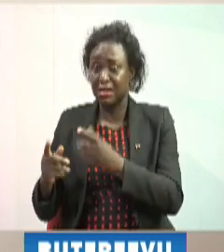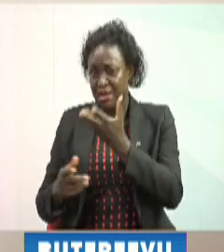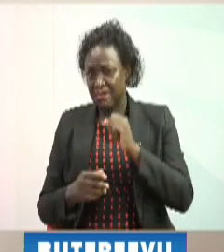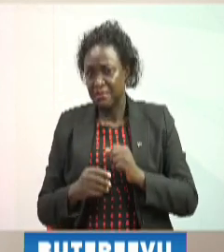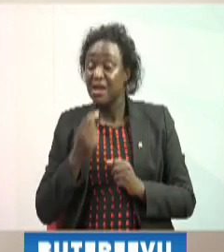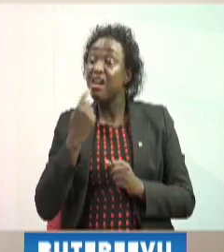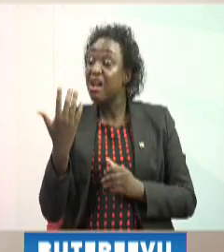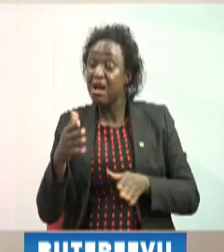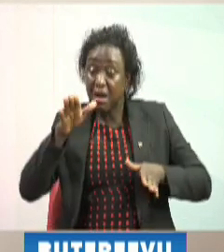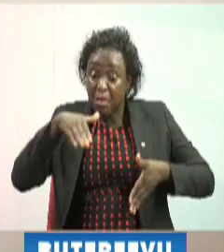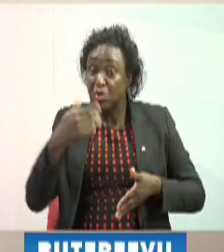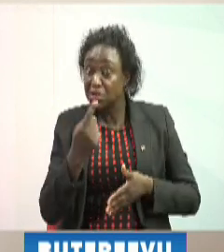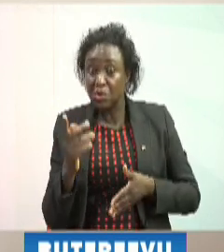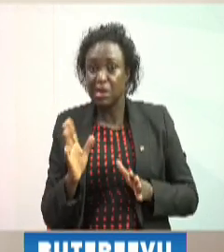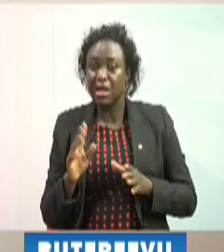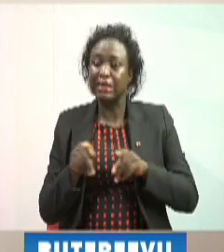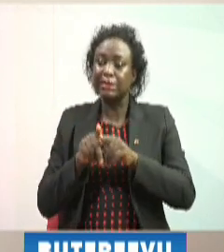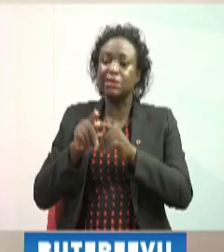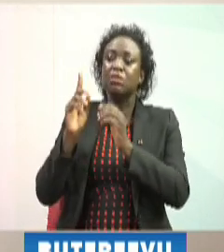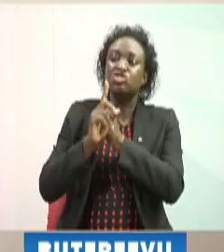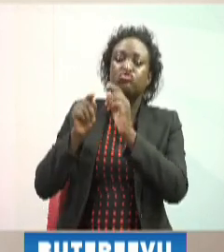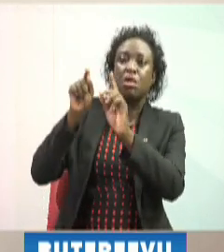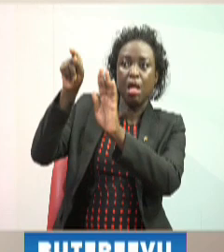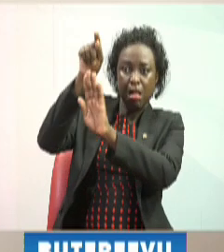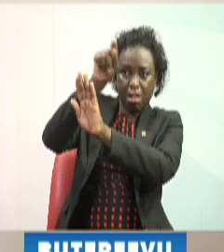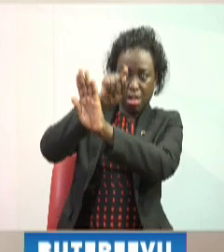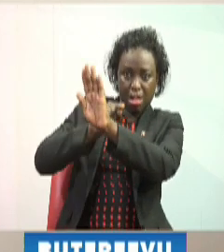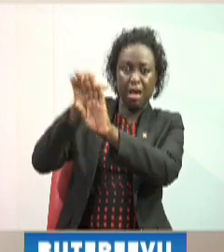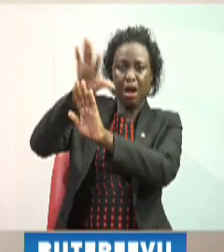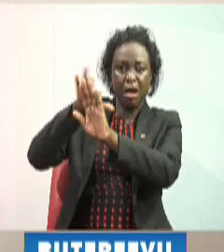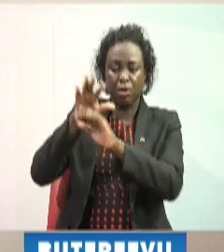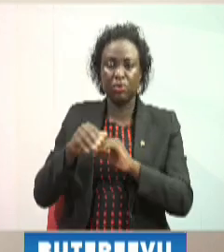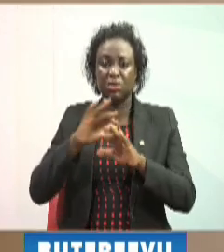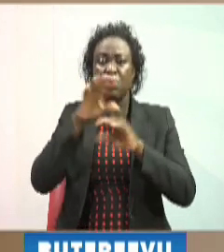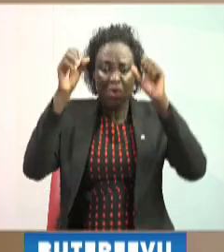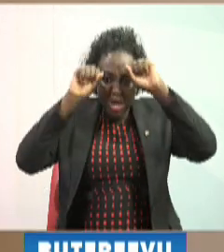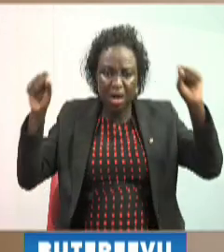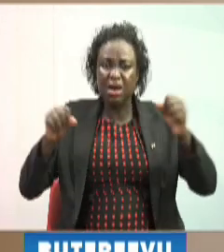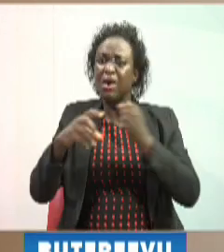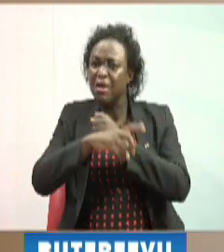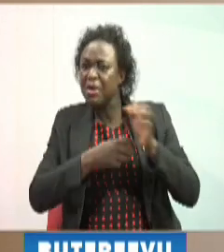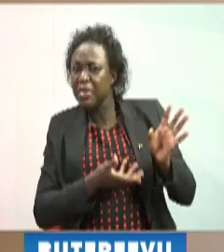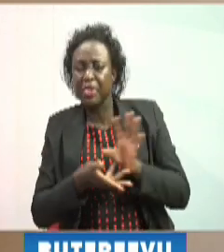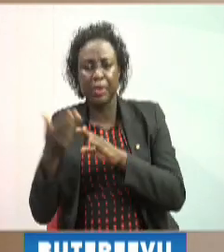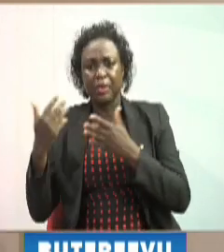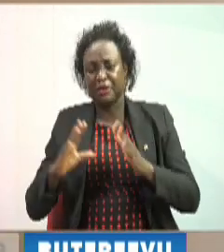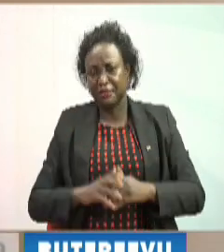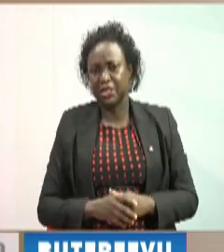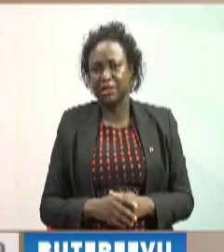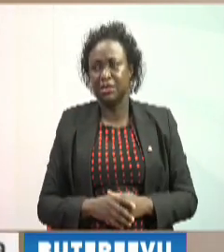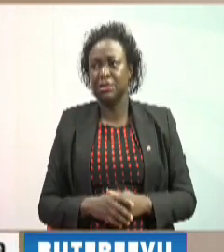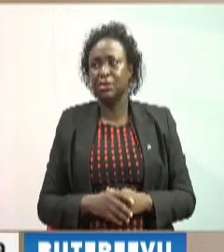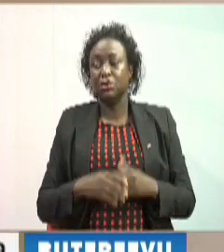in Karamoja, but also the neighboring districts. We have lost all the cows. We are seeking for a